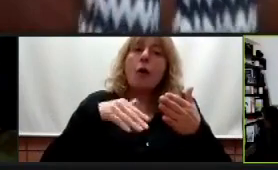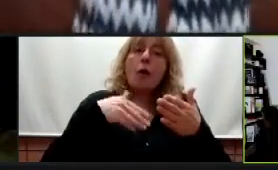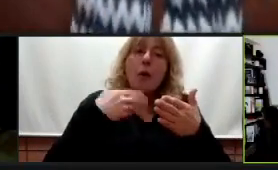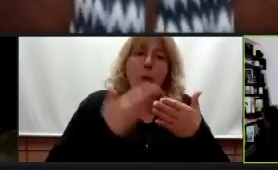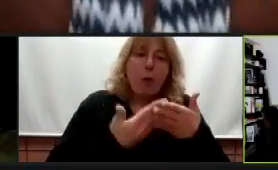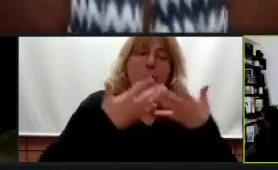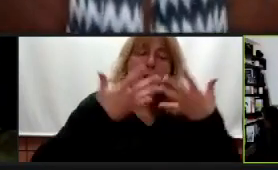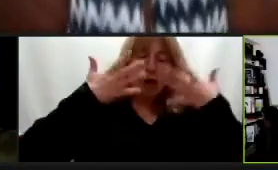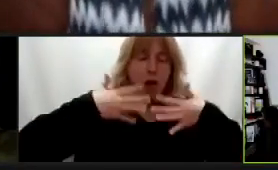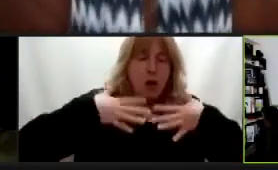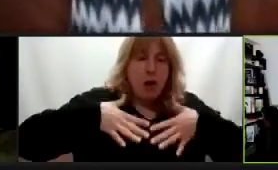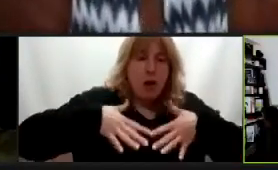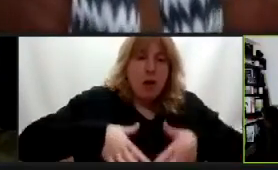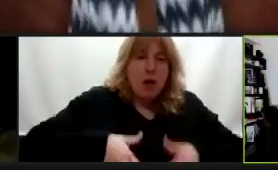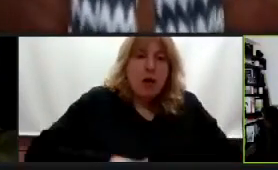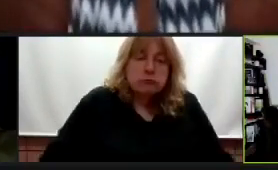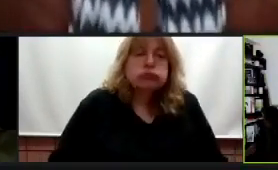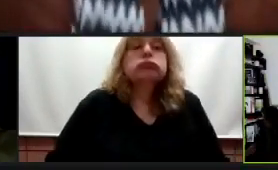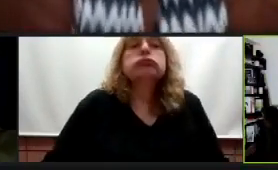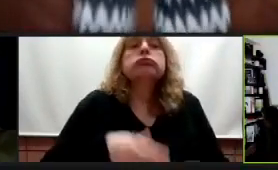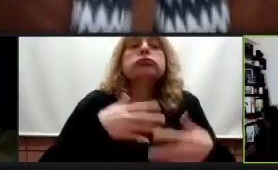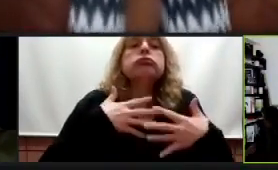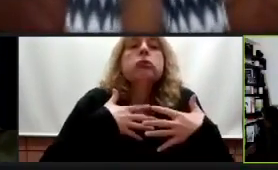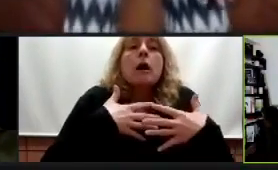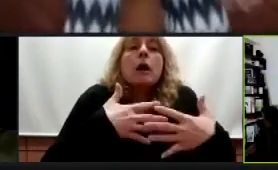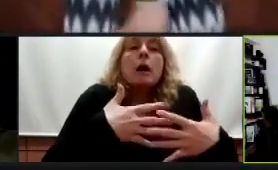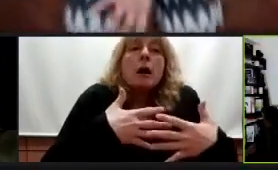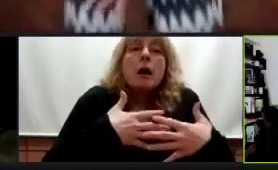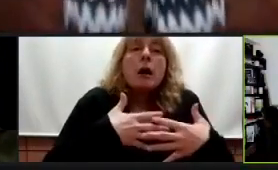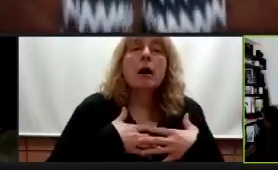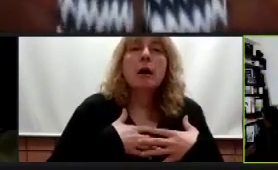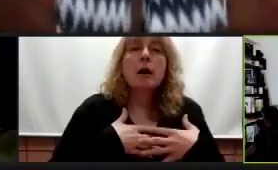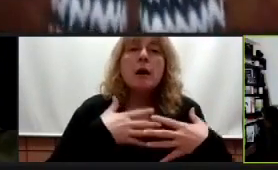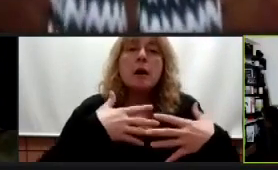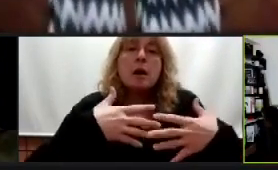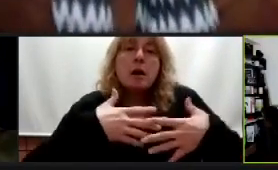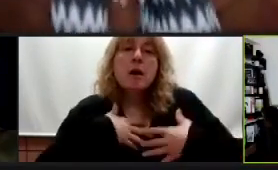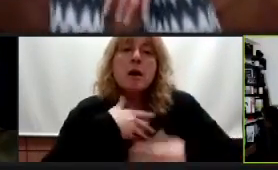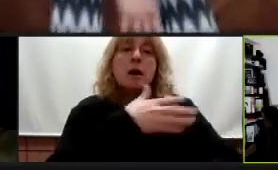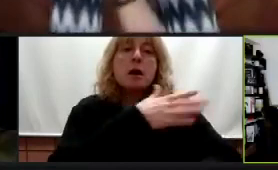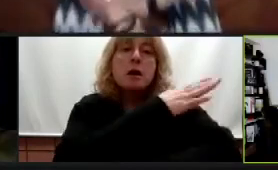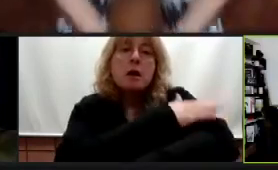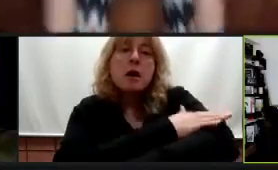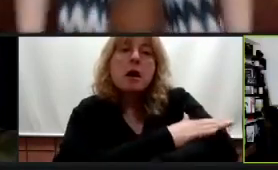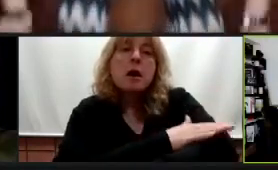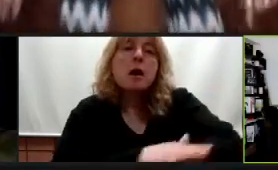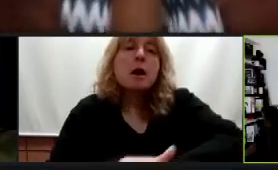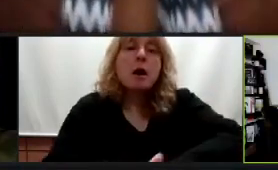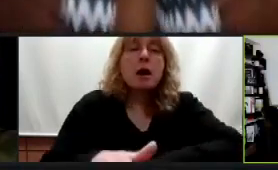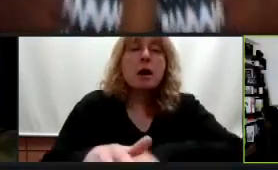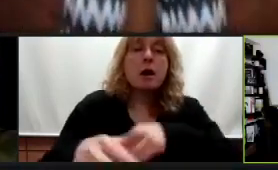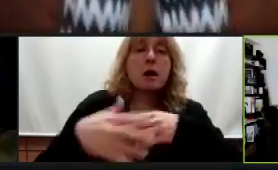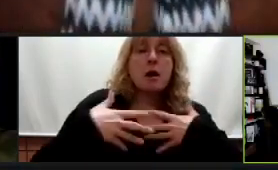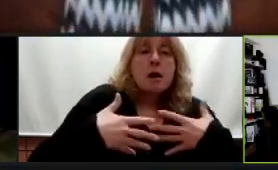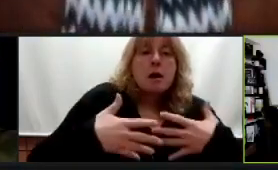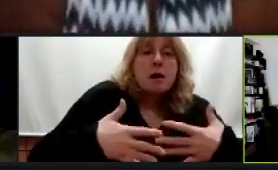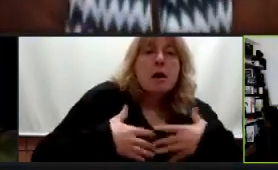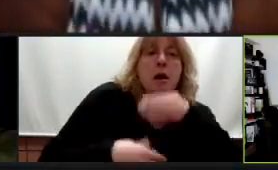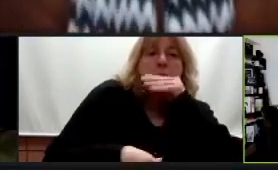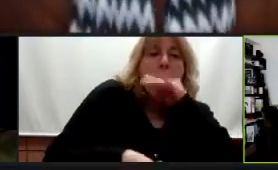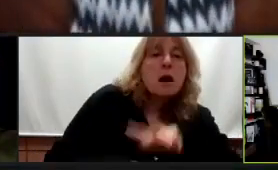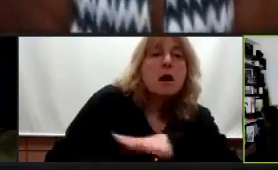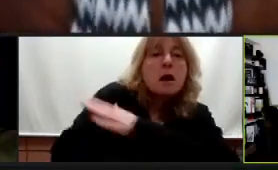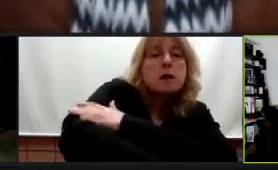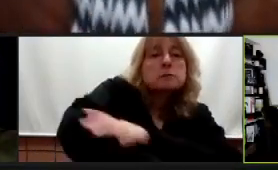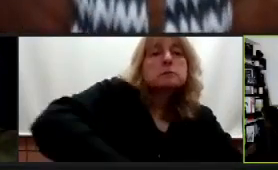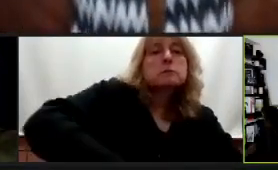I'm using my breath together with the end of the movement so that whatever it is that we